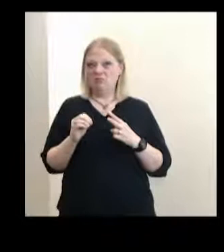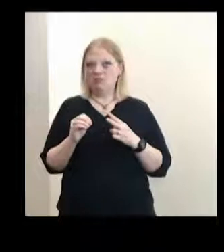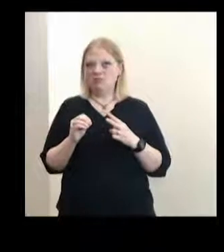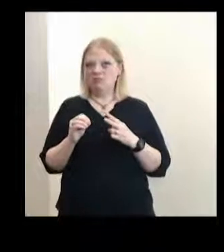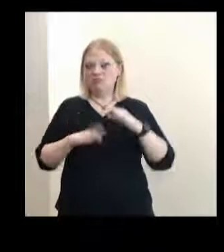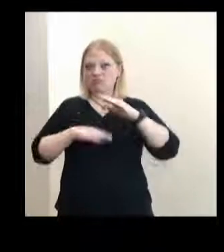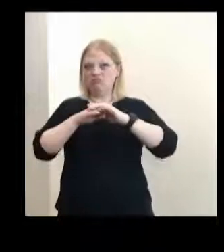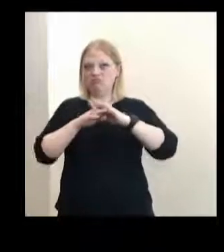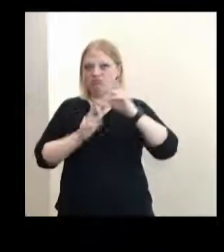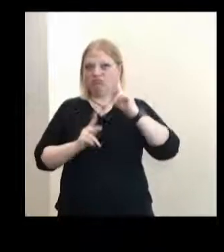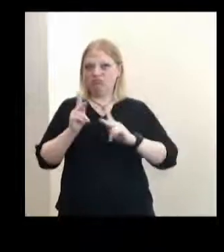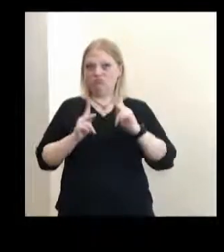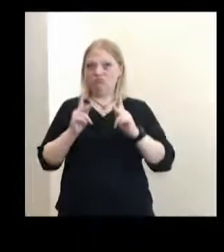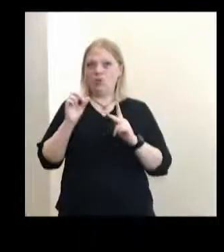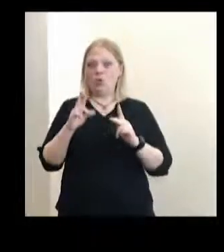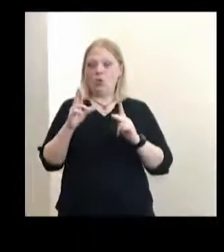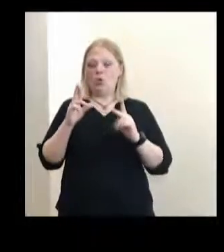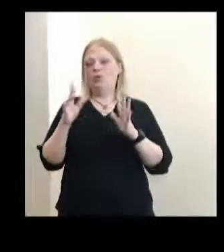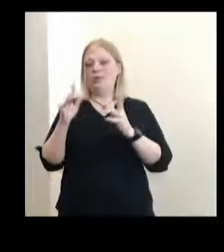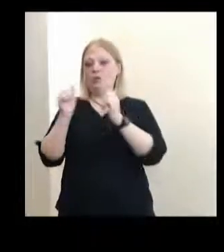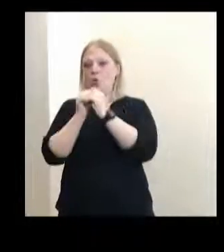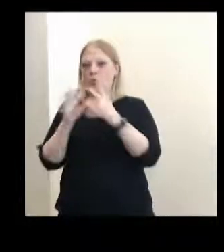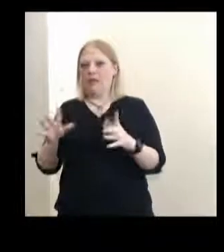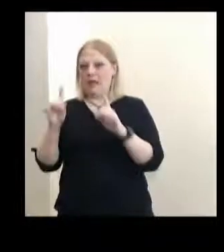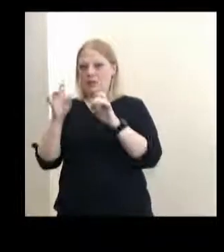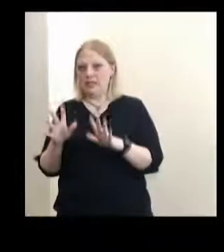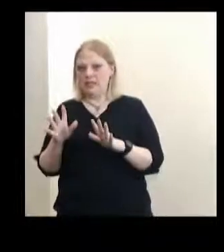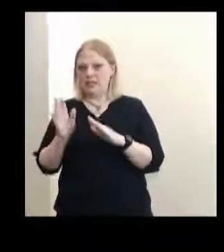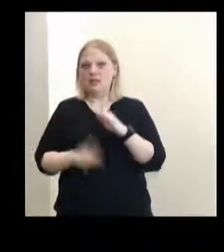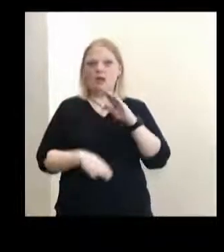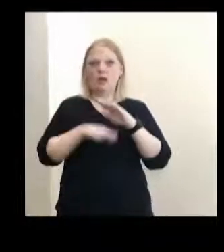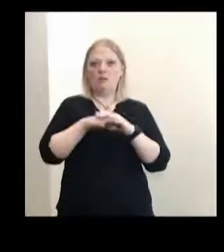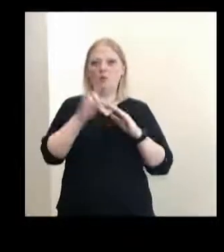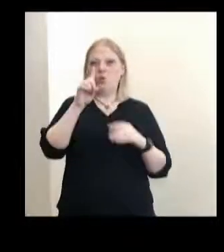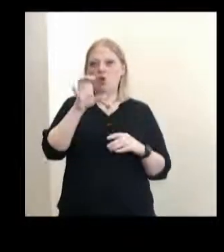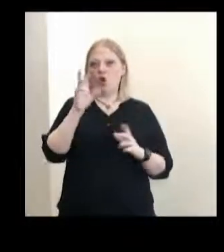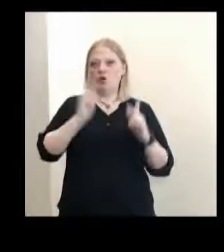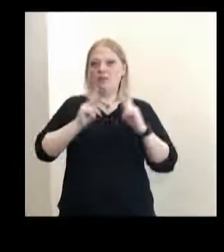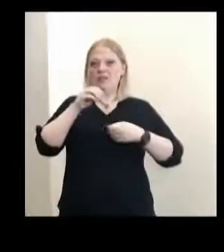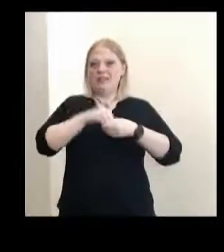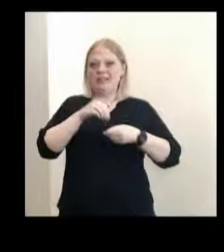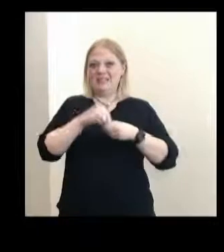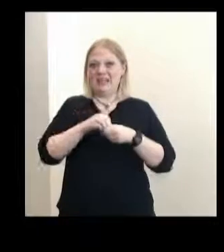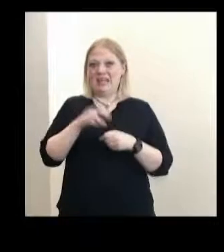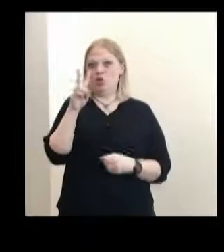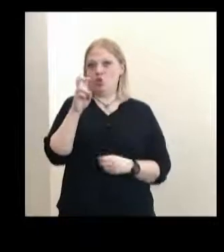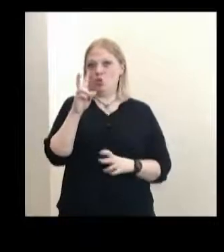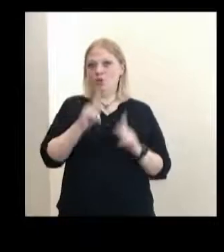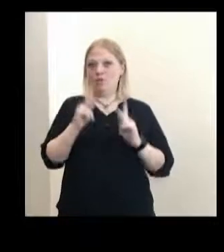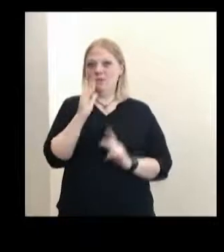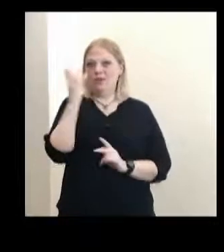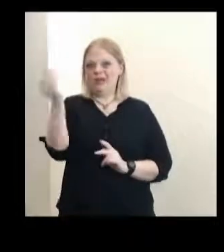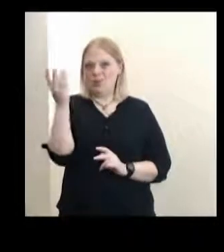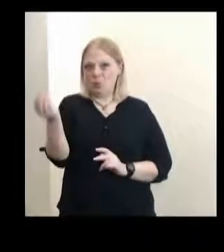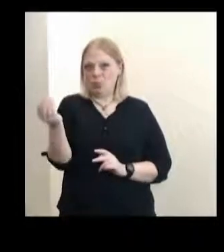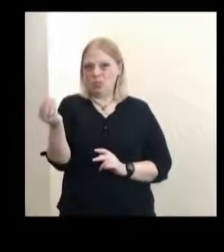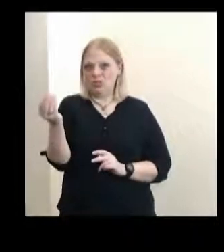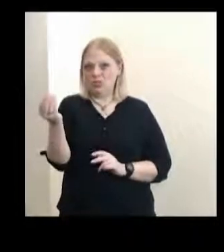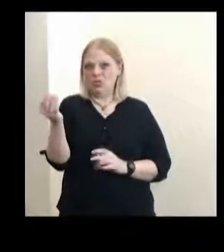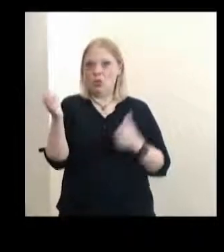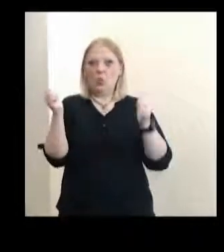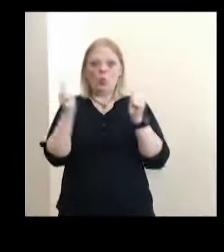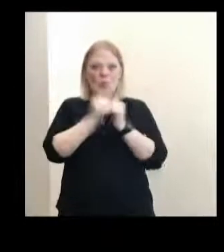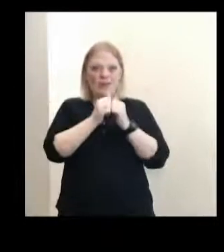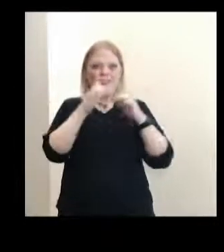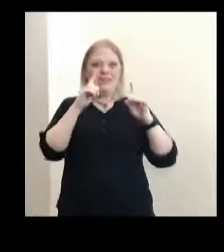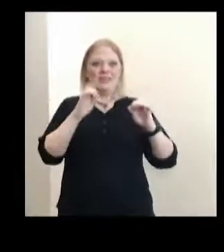or without testing up to 100 people indoors or 200 people outdoors, and with